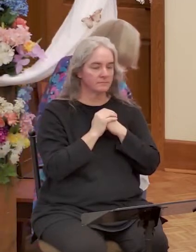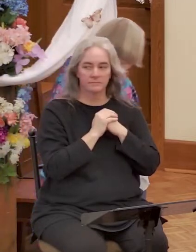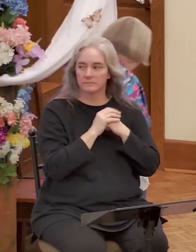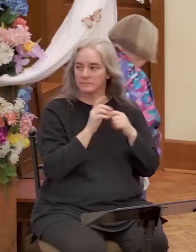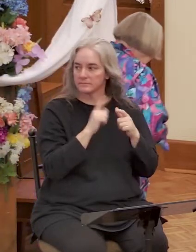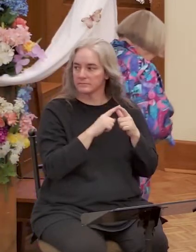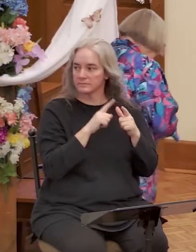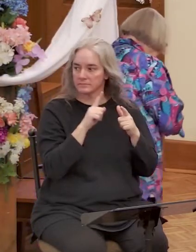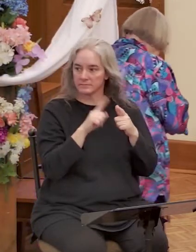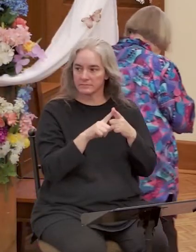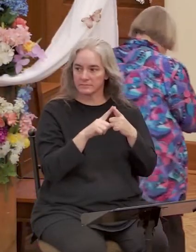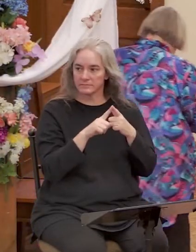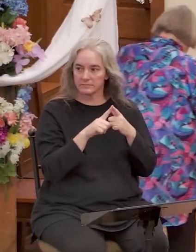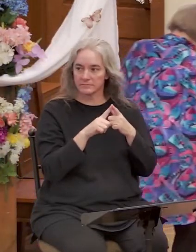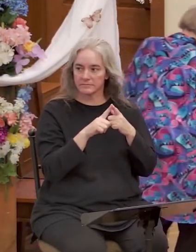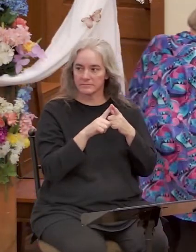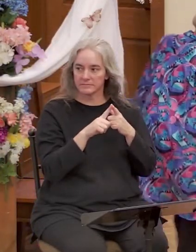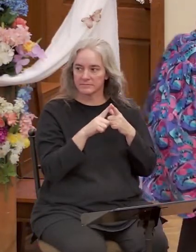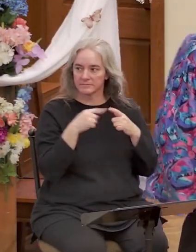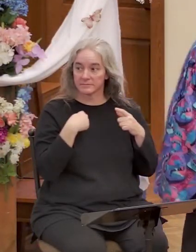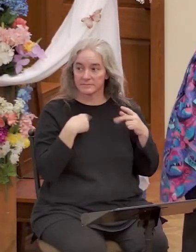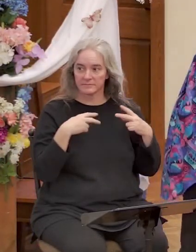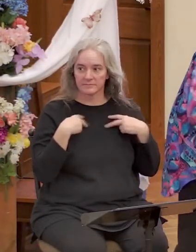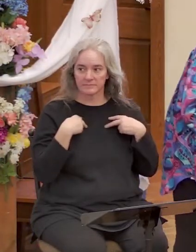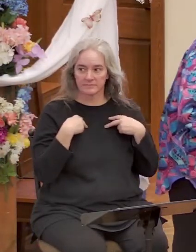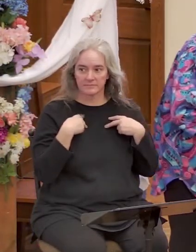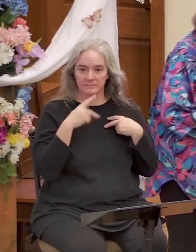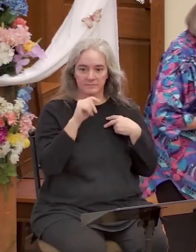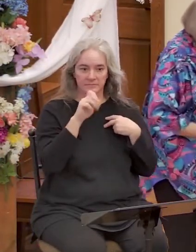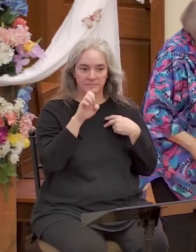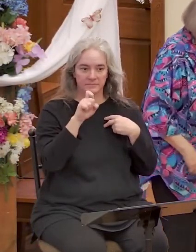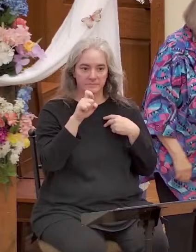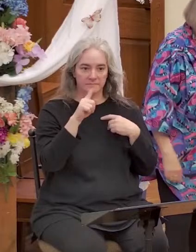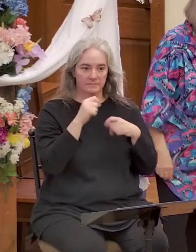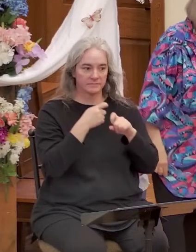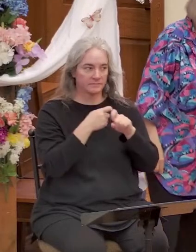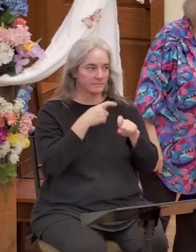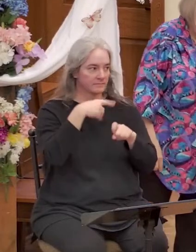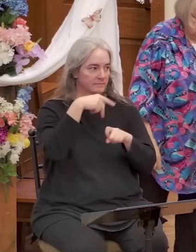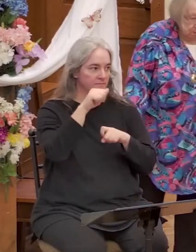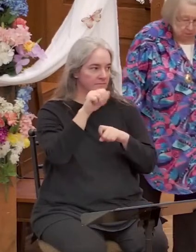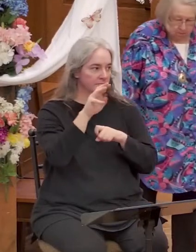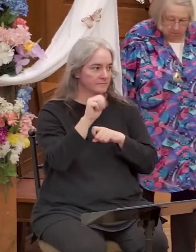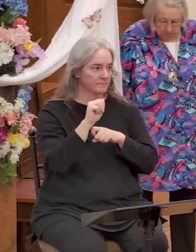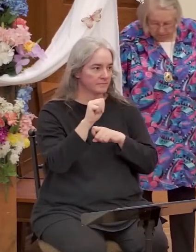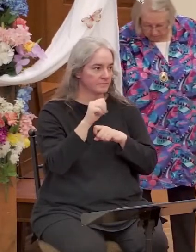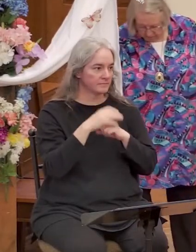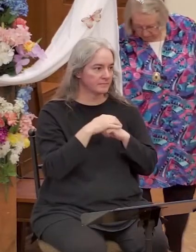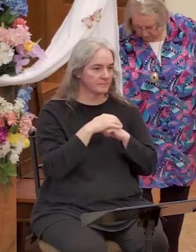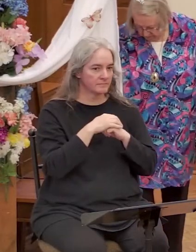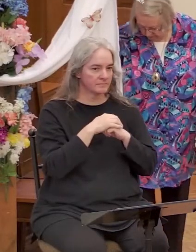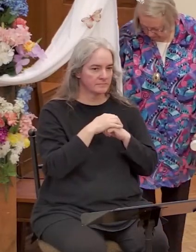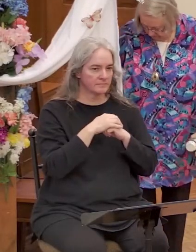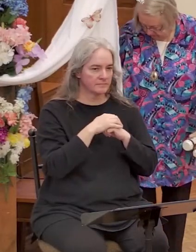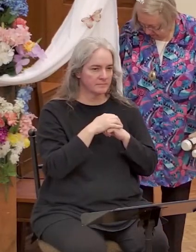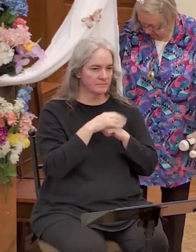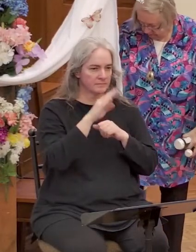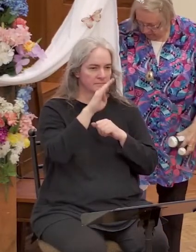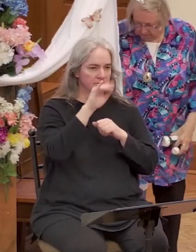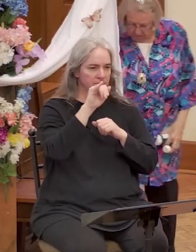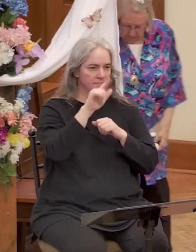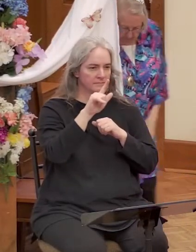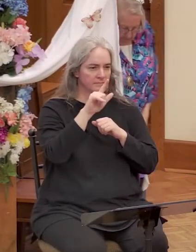Then I have a text from Pam Kettering. Bill Benhard passed